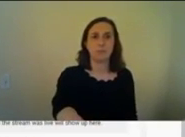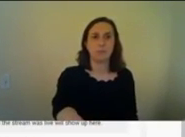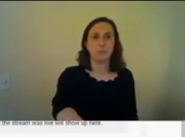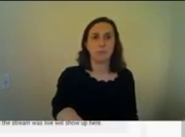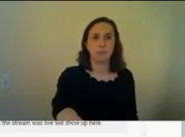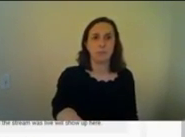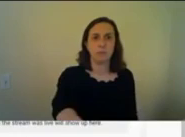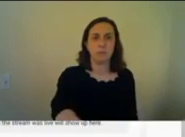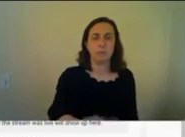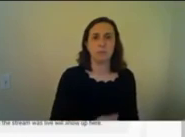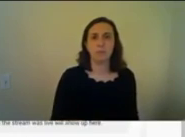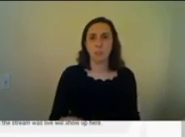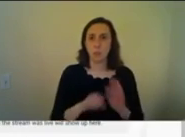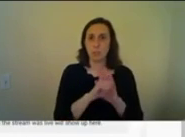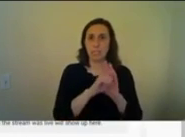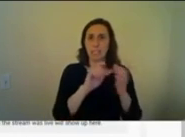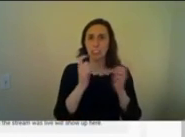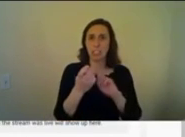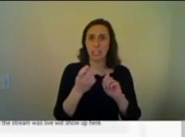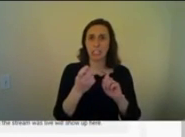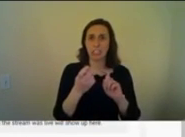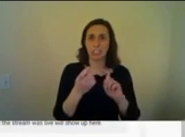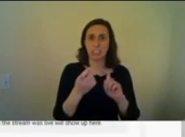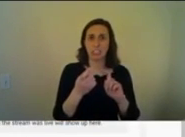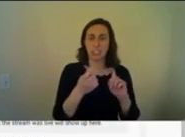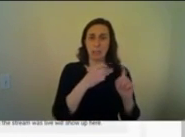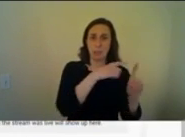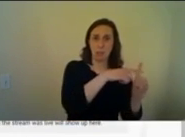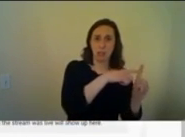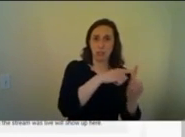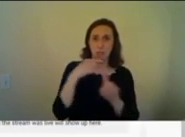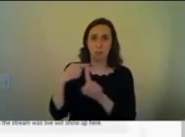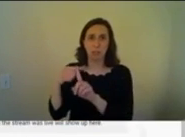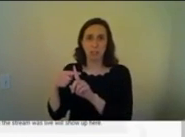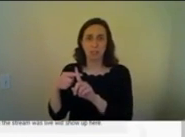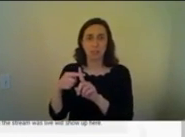So these signs change. This becomes positive. This becomes positive.